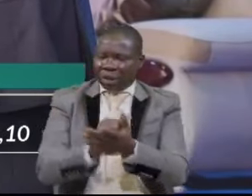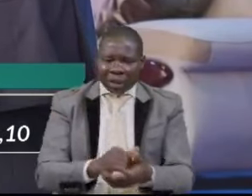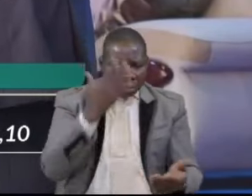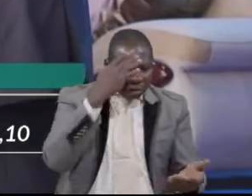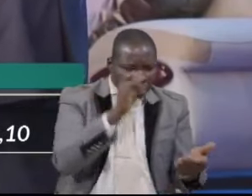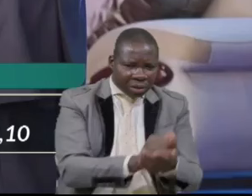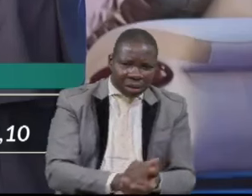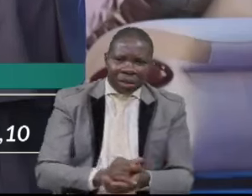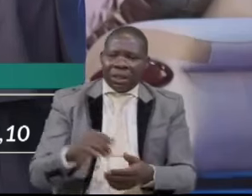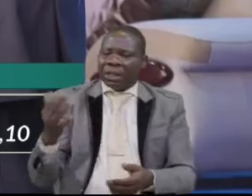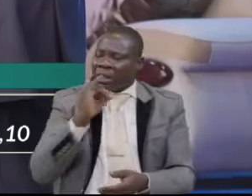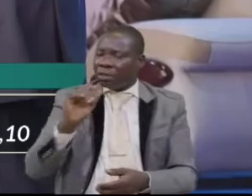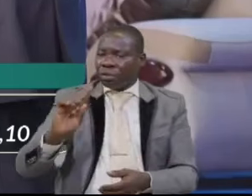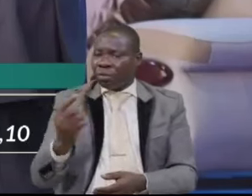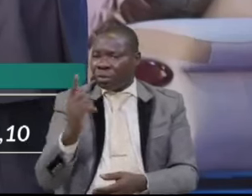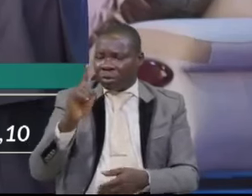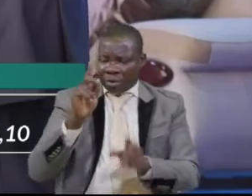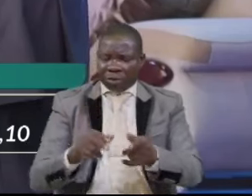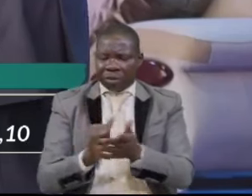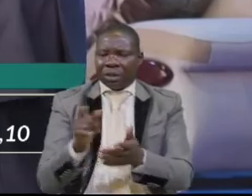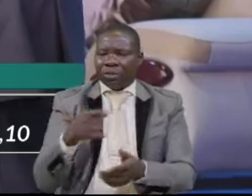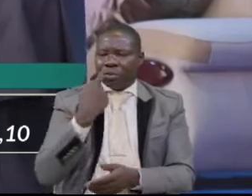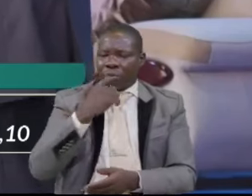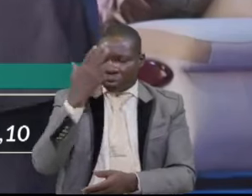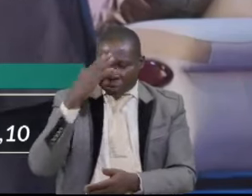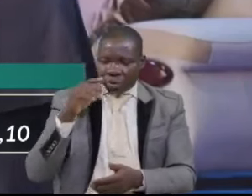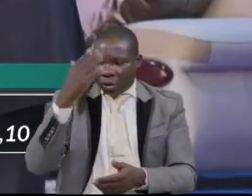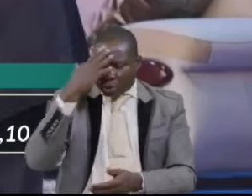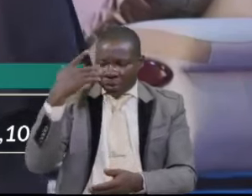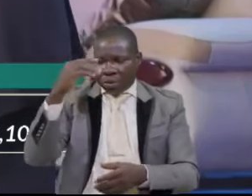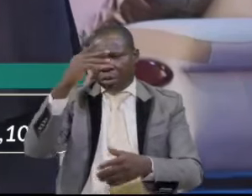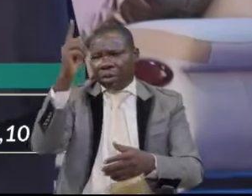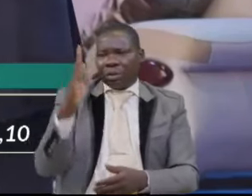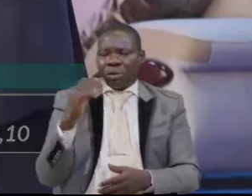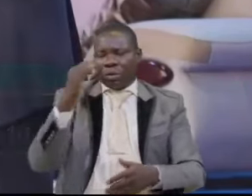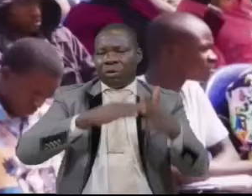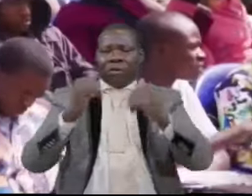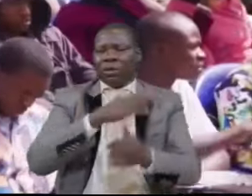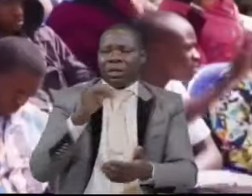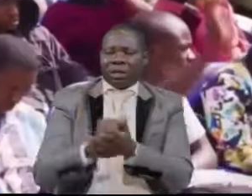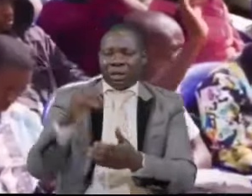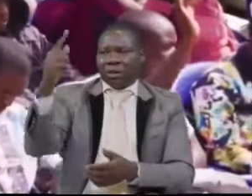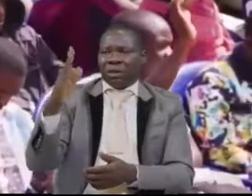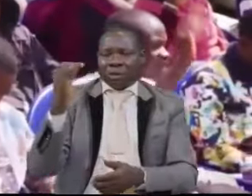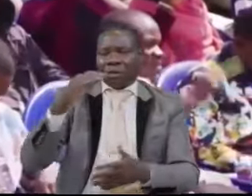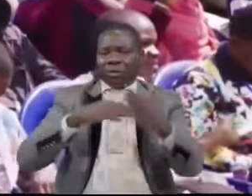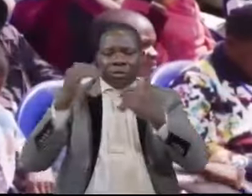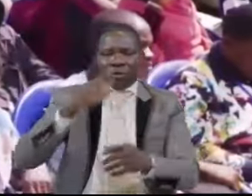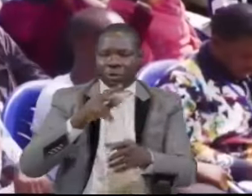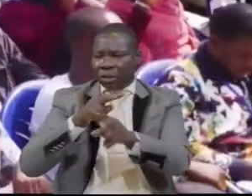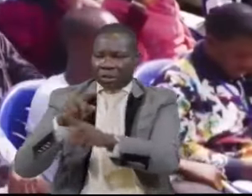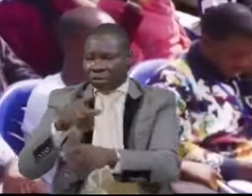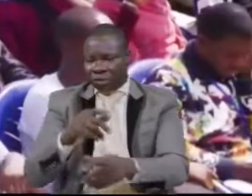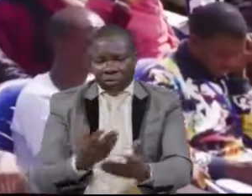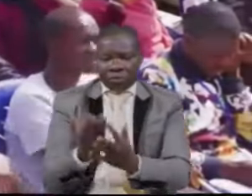you have to know. Know the God of heaven, and that God of heaven, he will see you through. Every mountain he